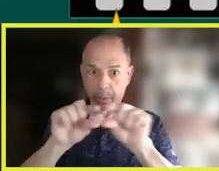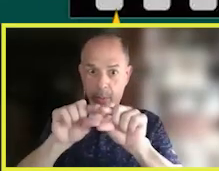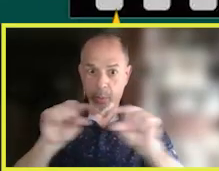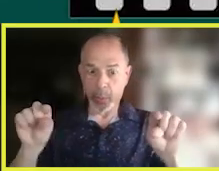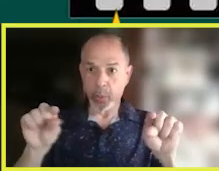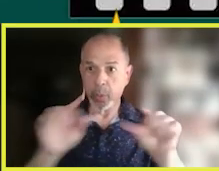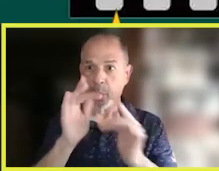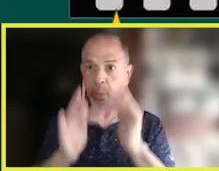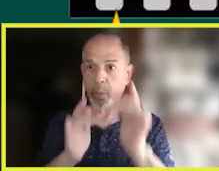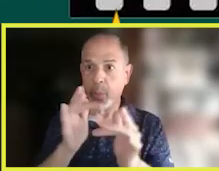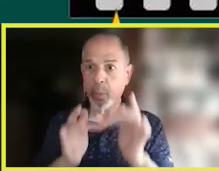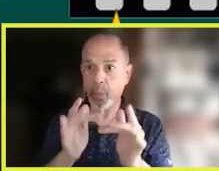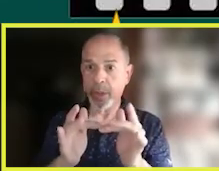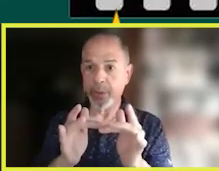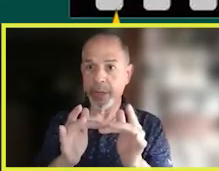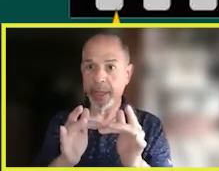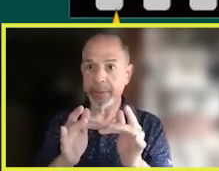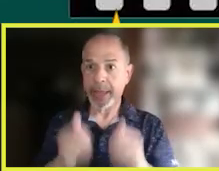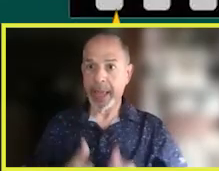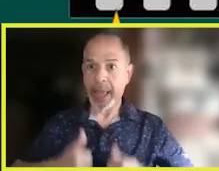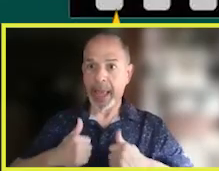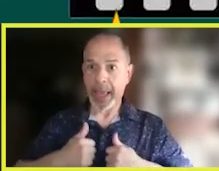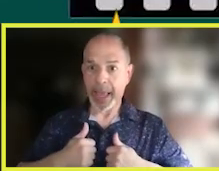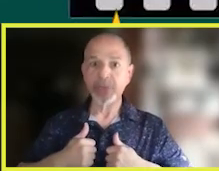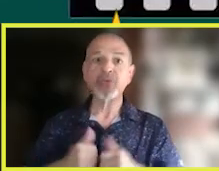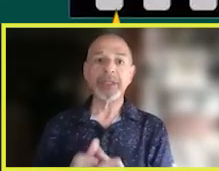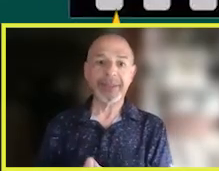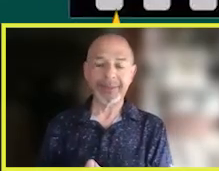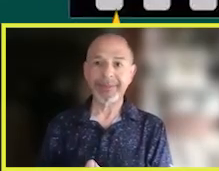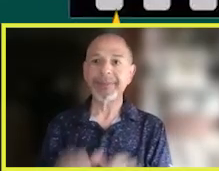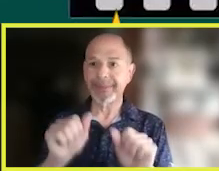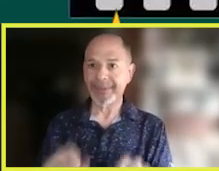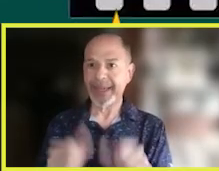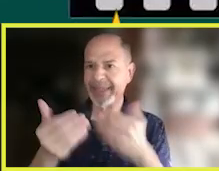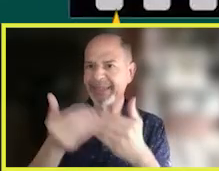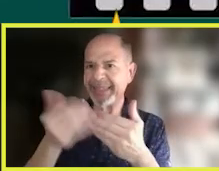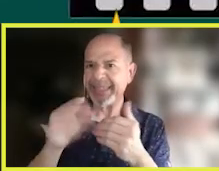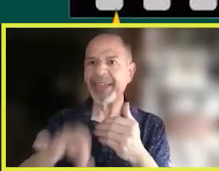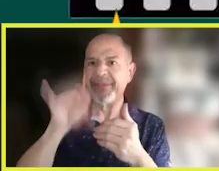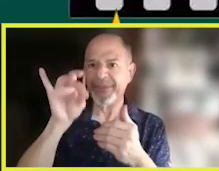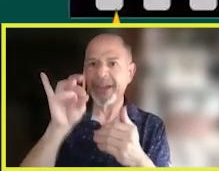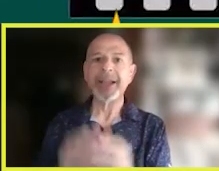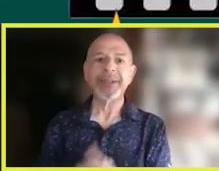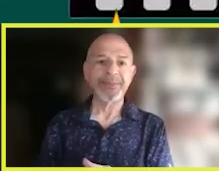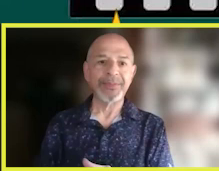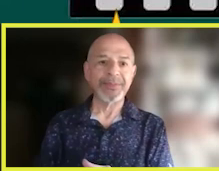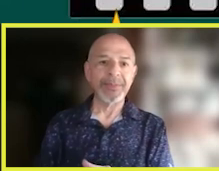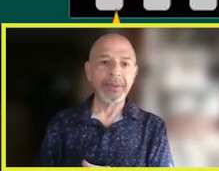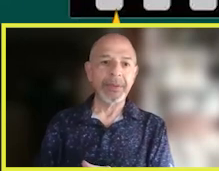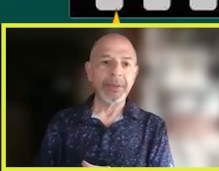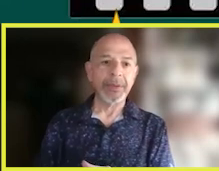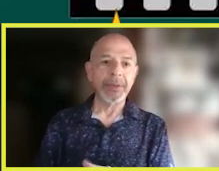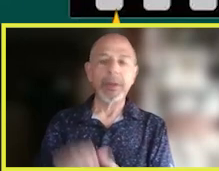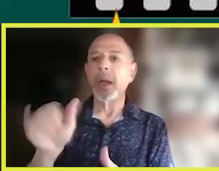posted. We're happy to reflect back on the 2 statewide conferences that have been held, the 26